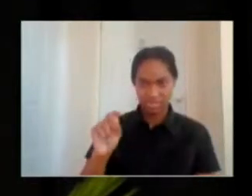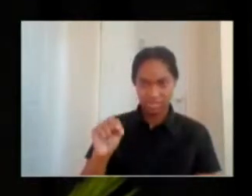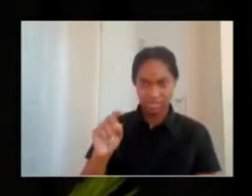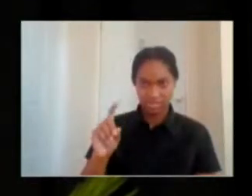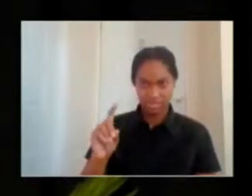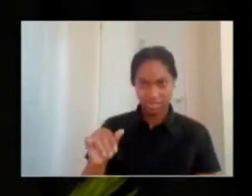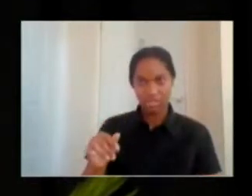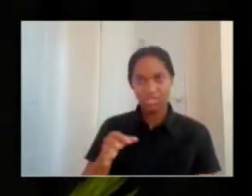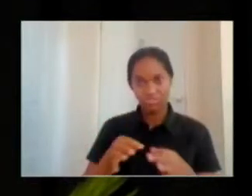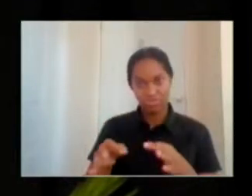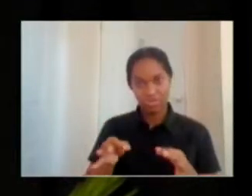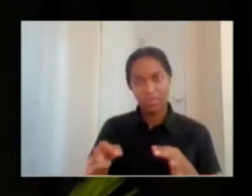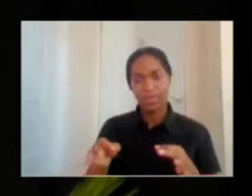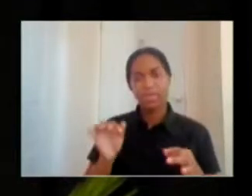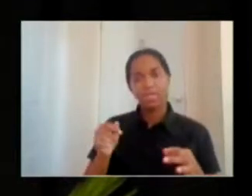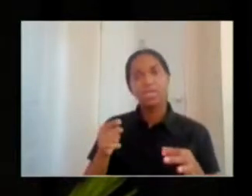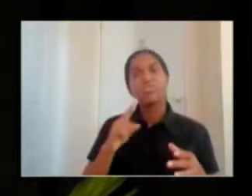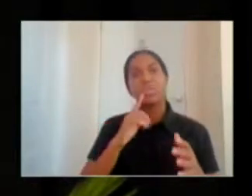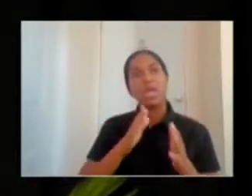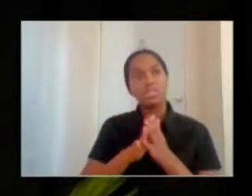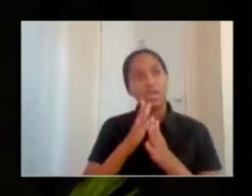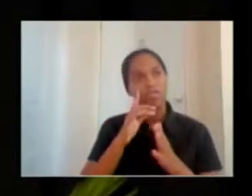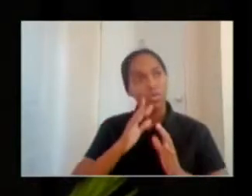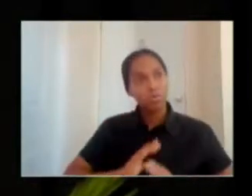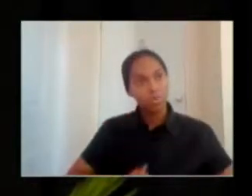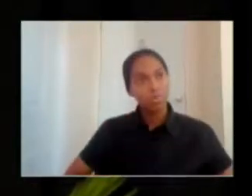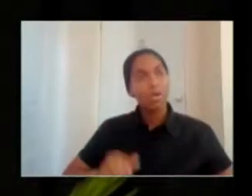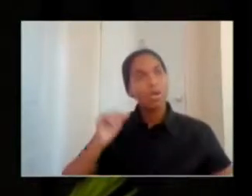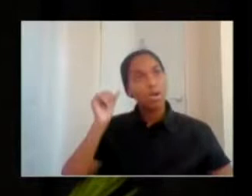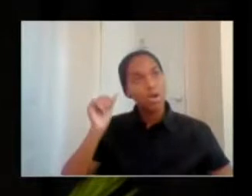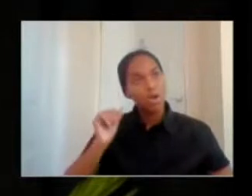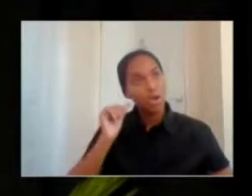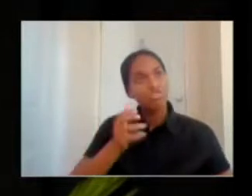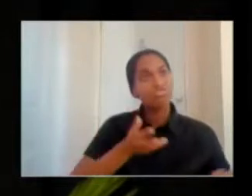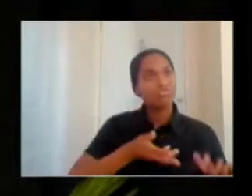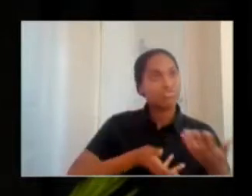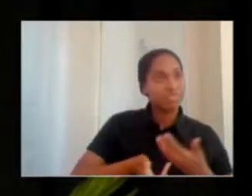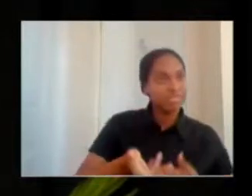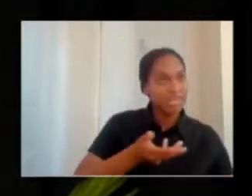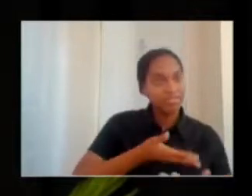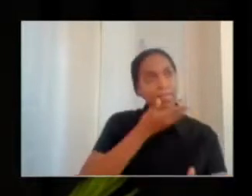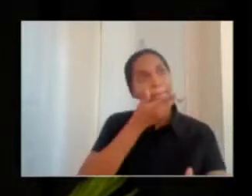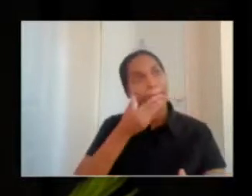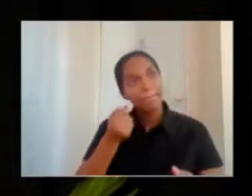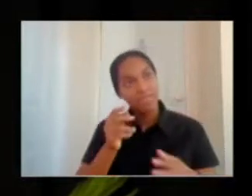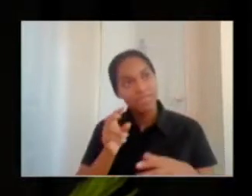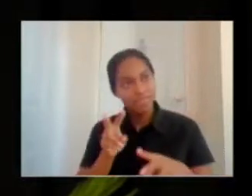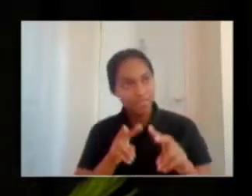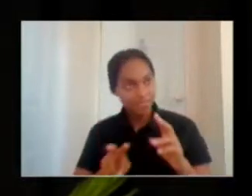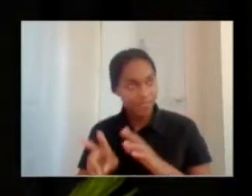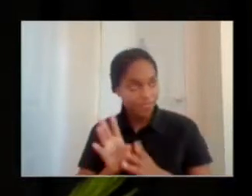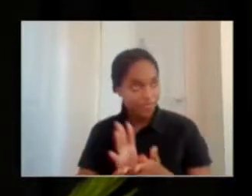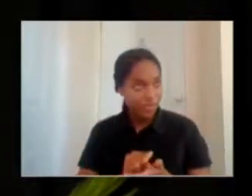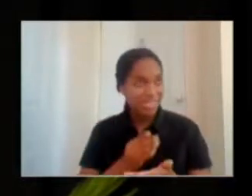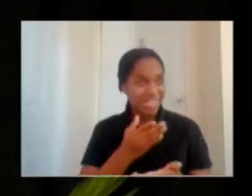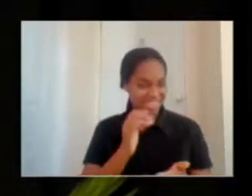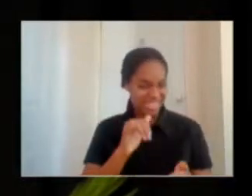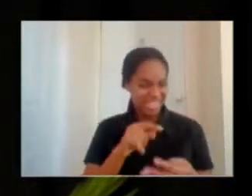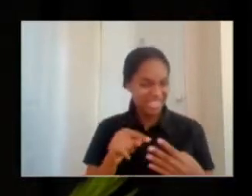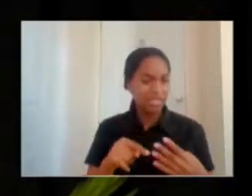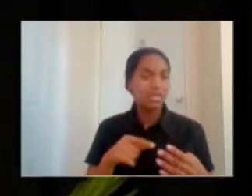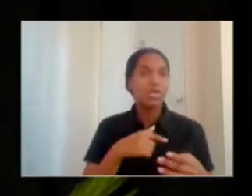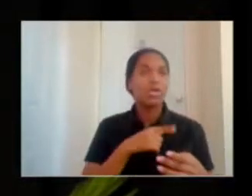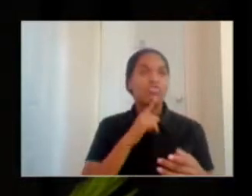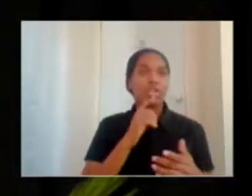that are exciting the consumers, the audio, the interactivity, the better video, things like that. And, it's really important